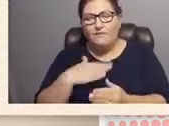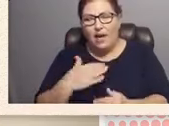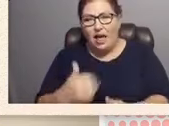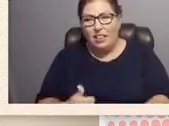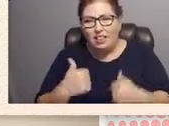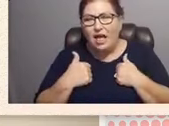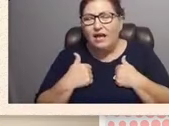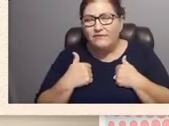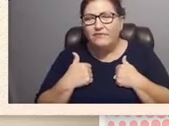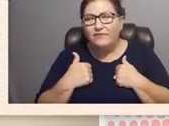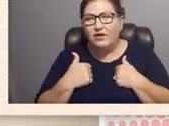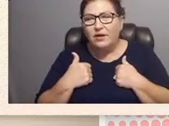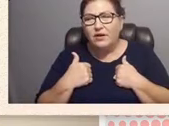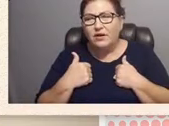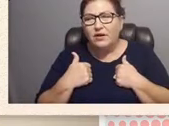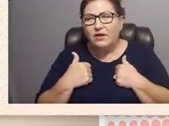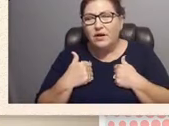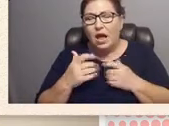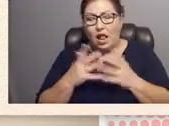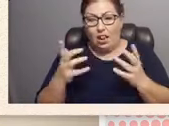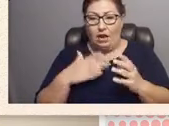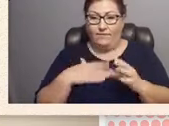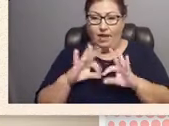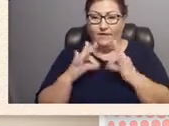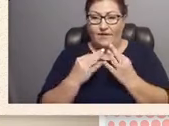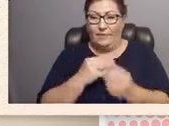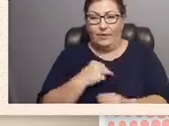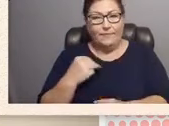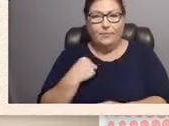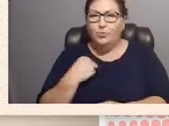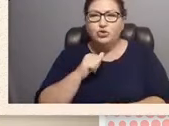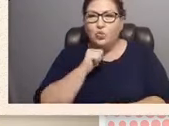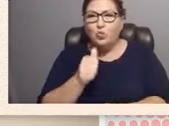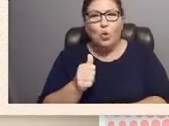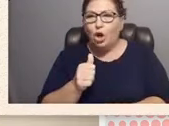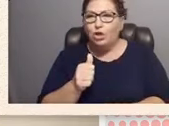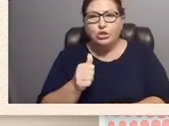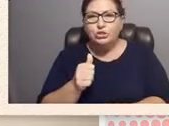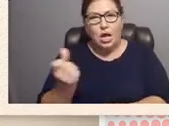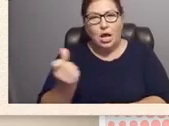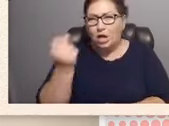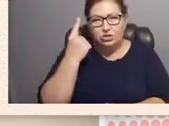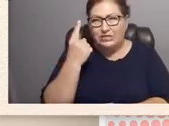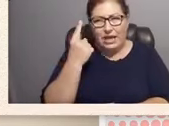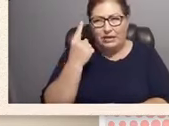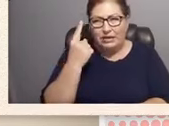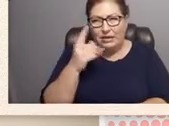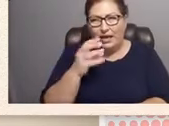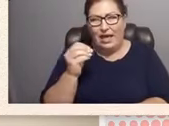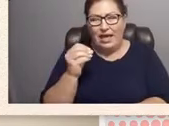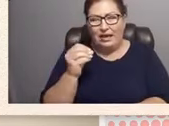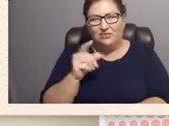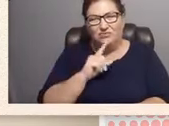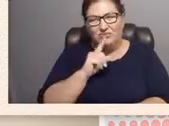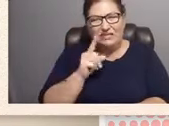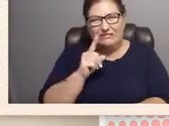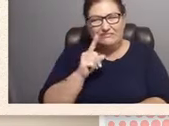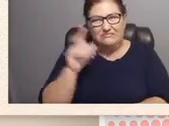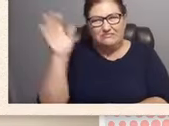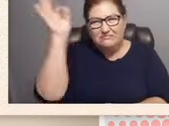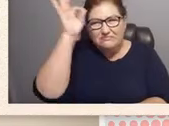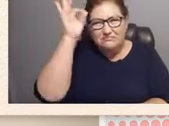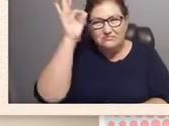of my family members weren't understanding and sort of ignorant towards what was